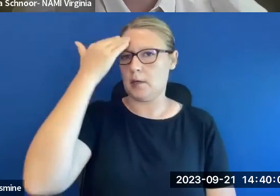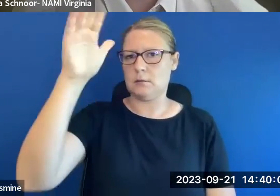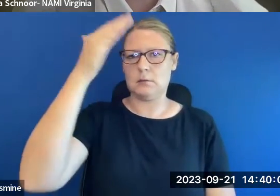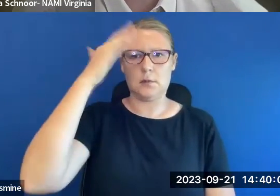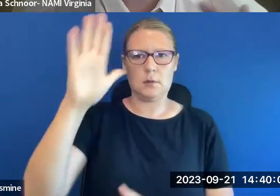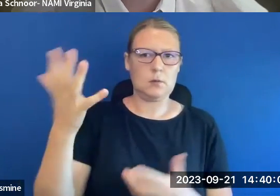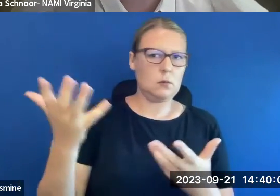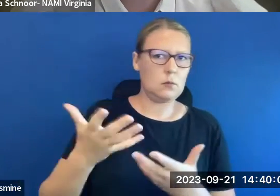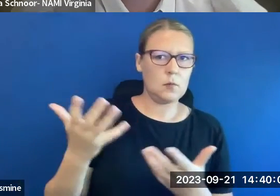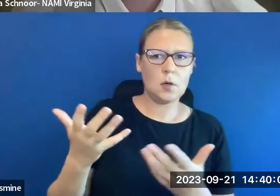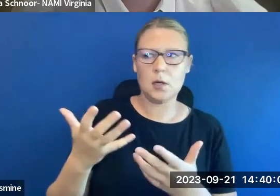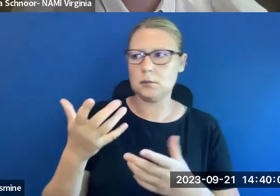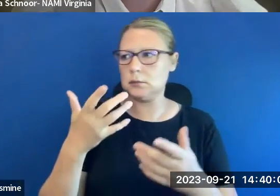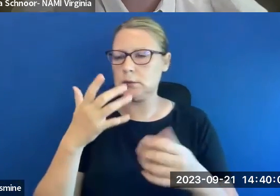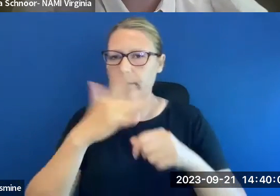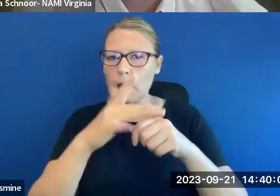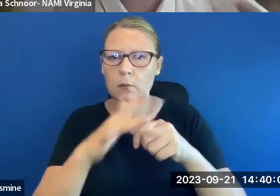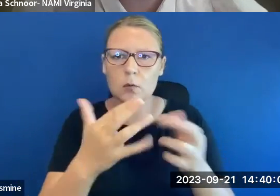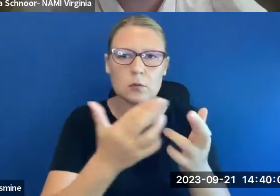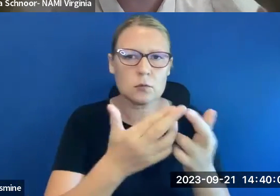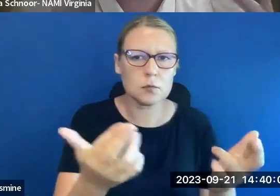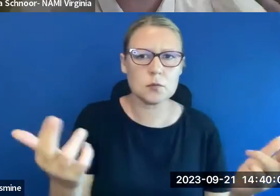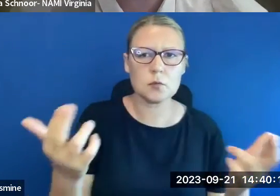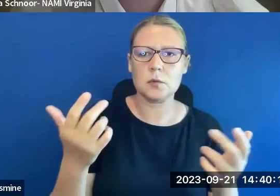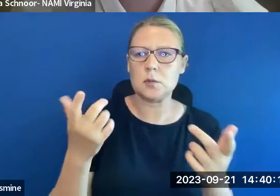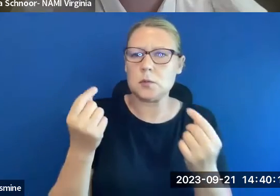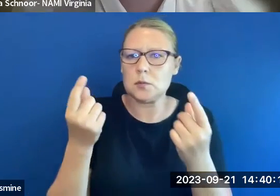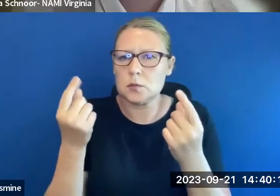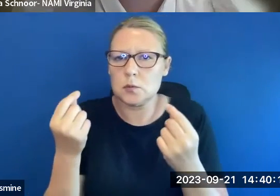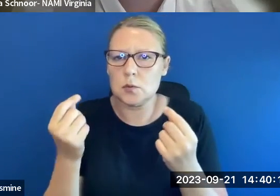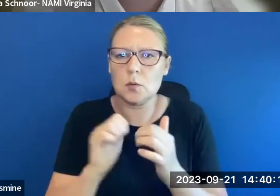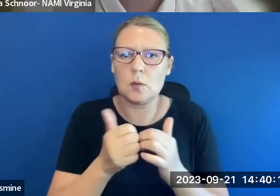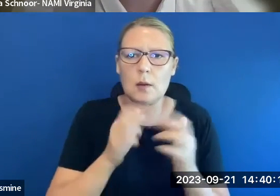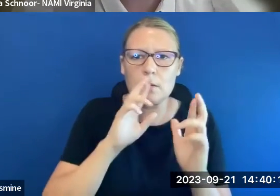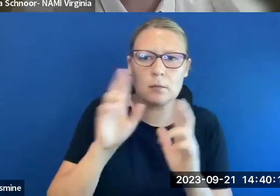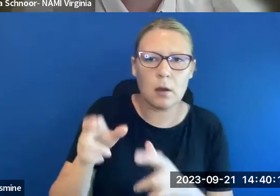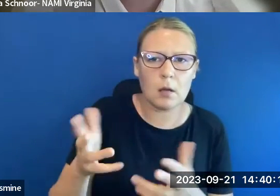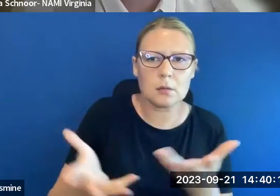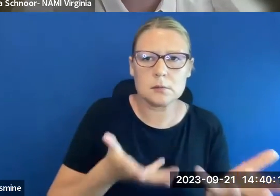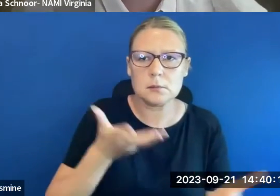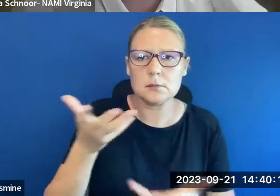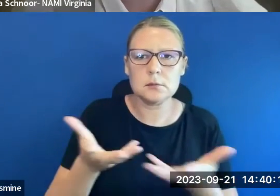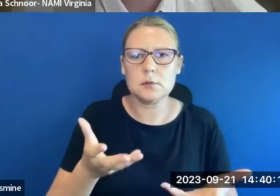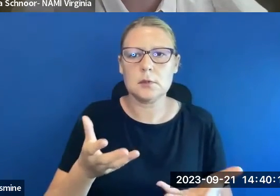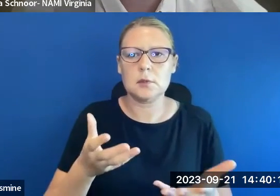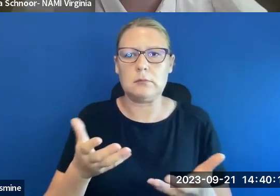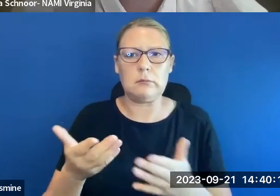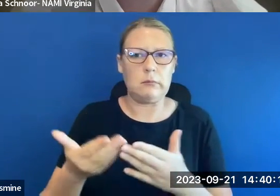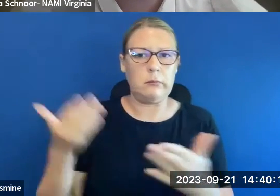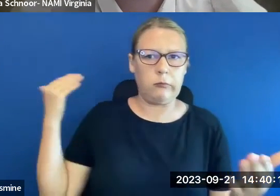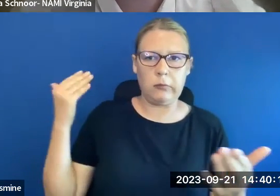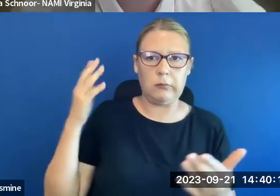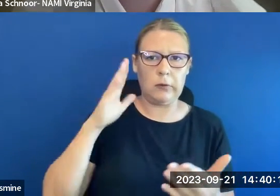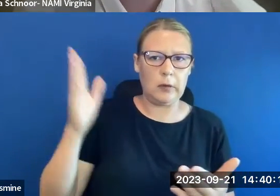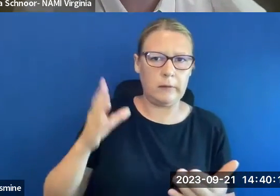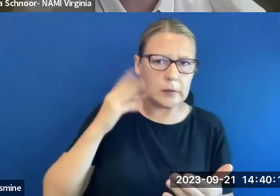you are not coming from a place of having a lot of resources, or you are not financially